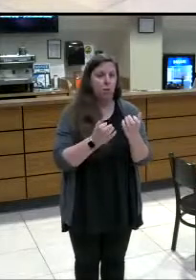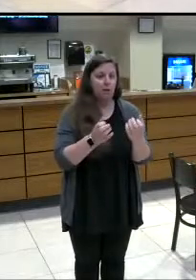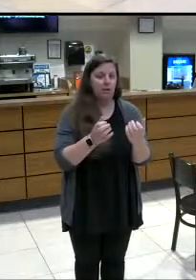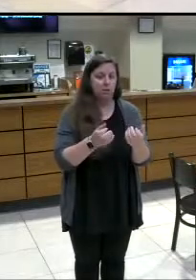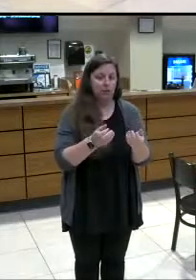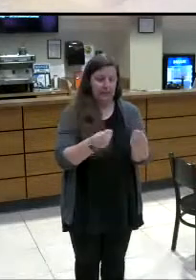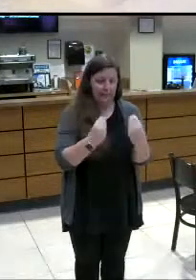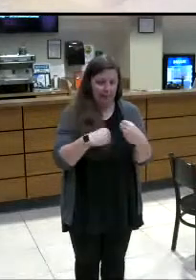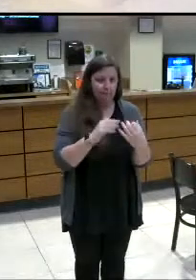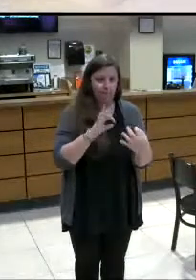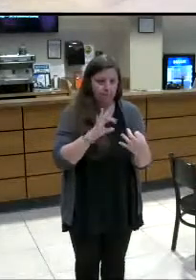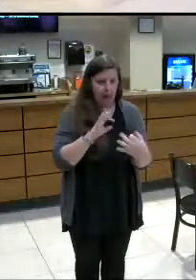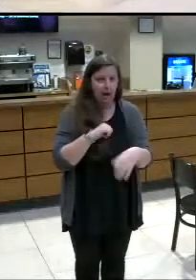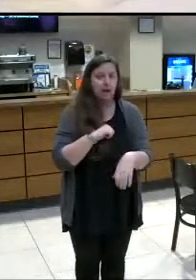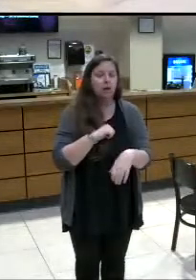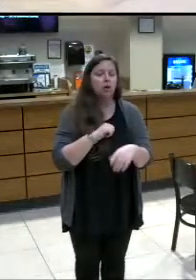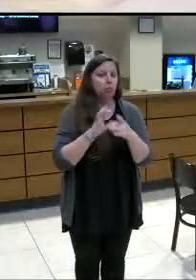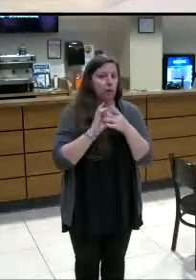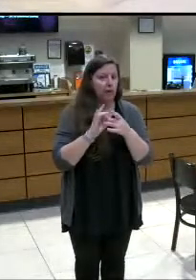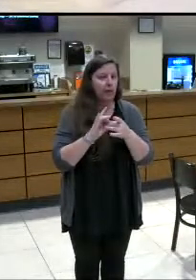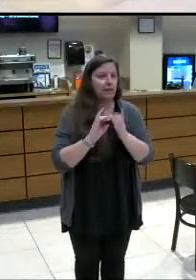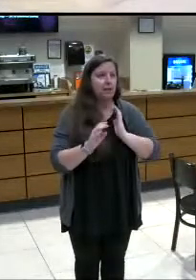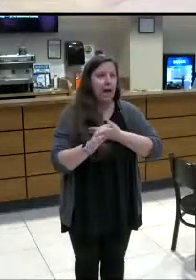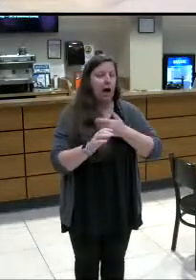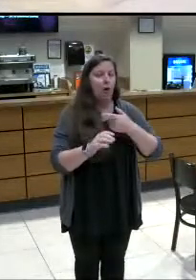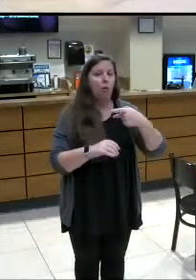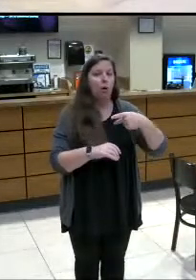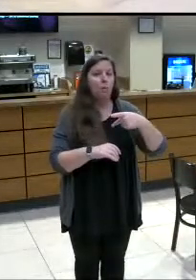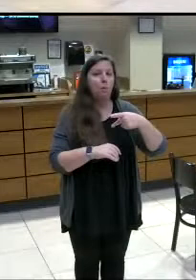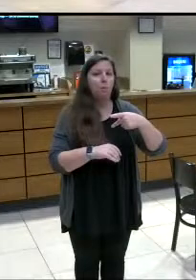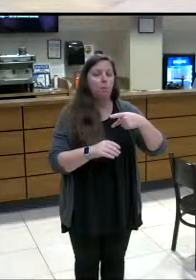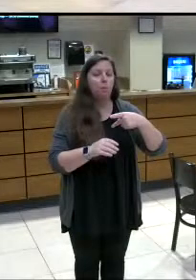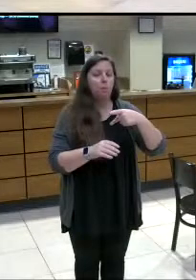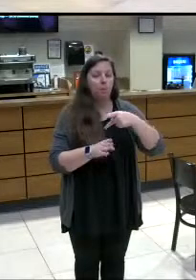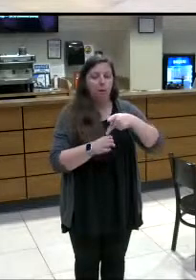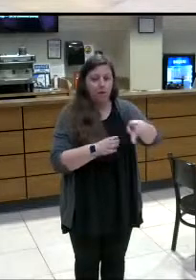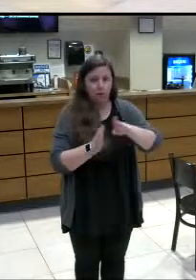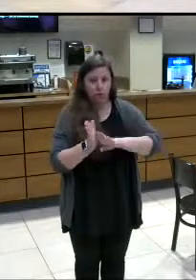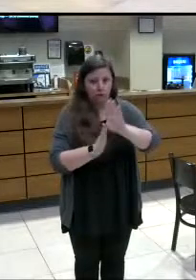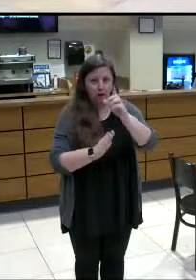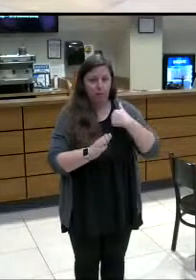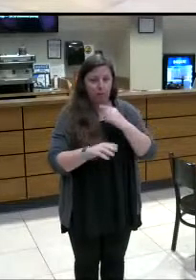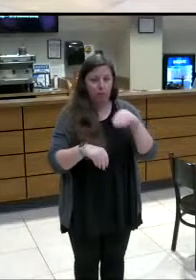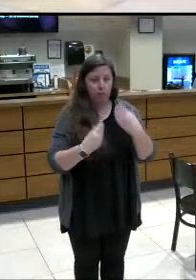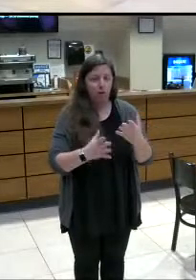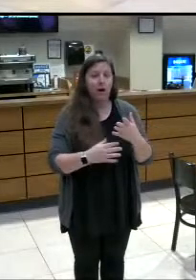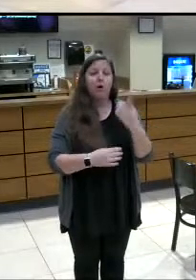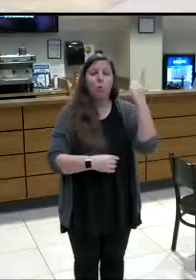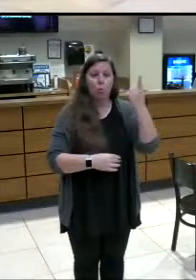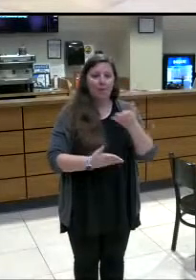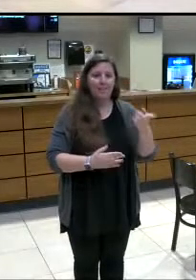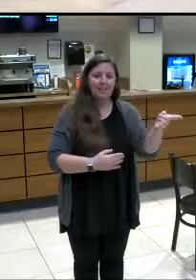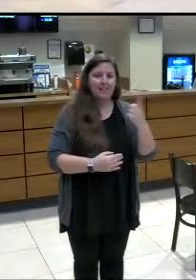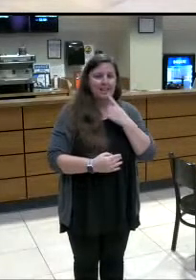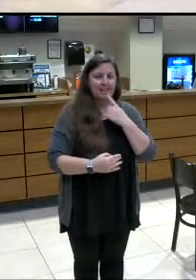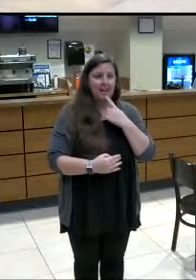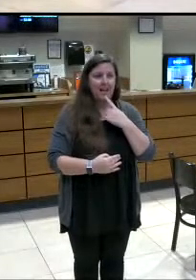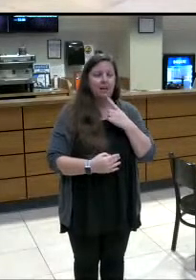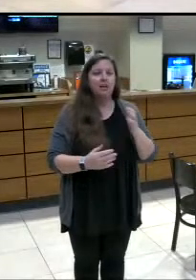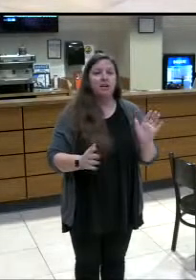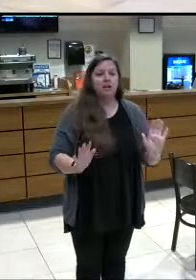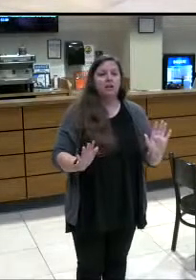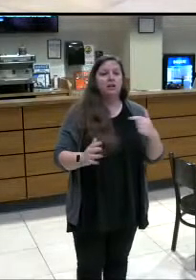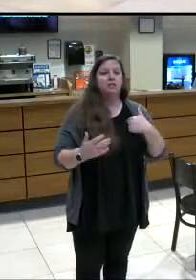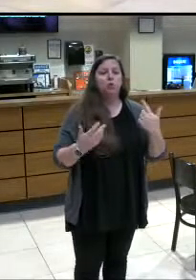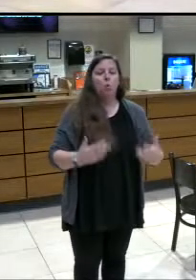on our professional development that we were providing. One of the things that they said is they don't want a train-the-trainer